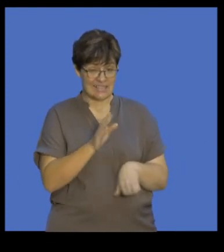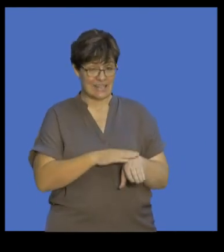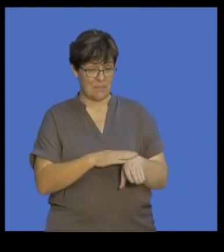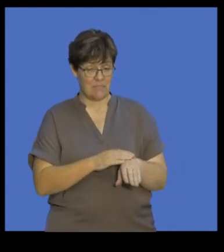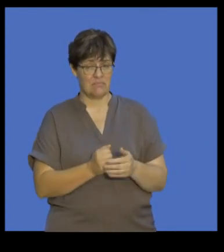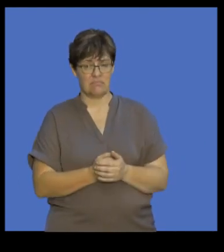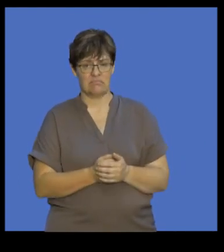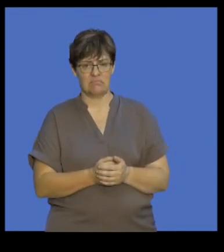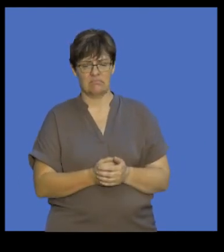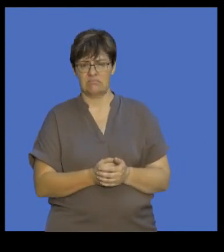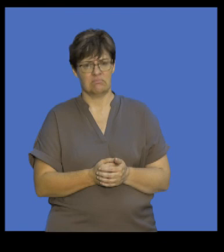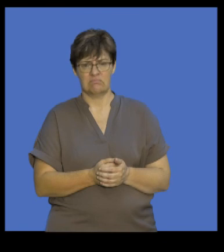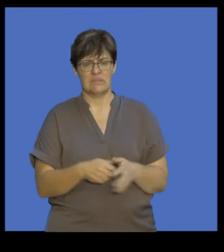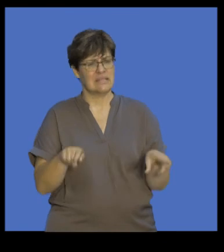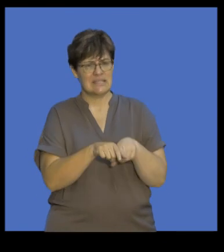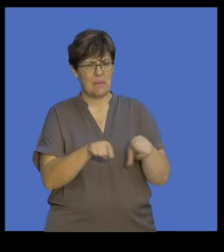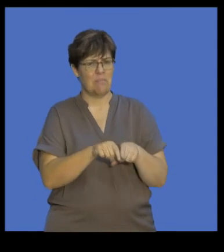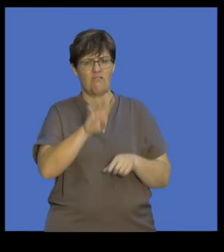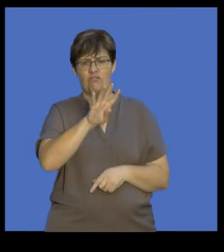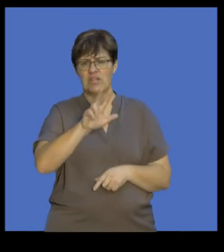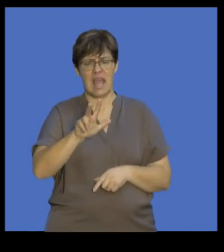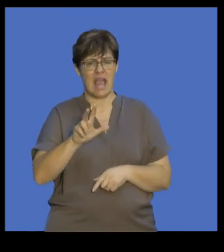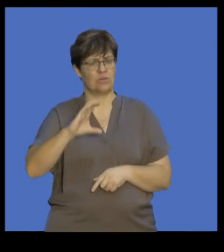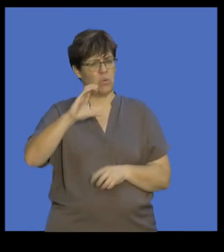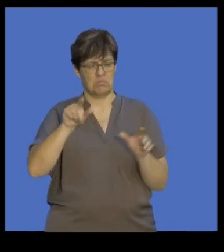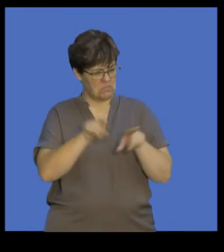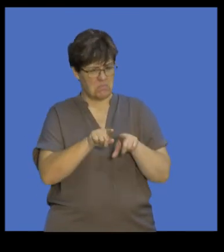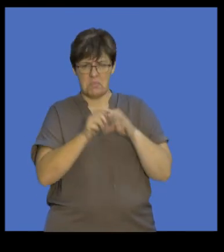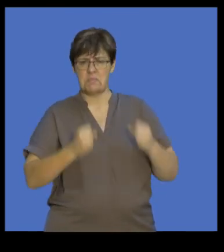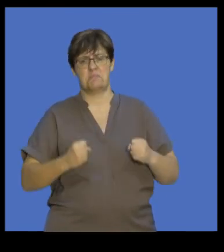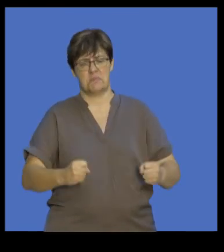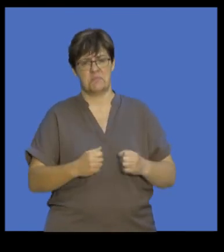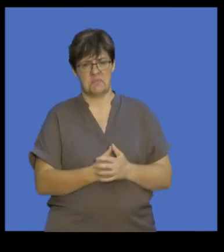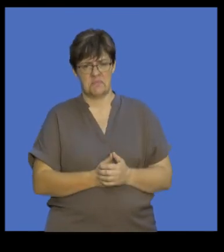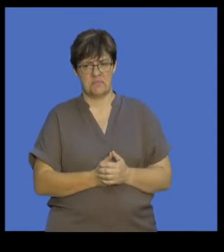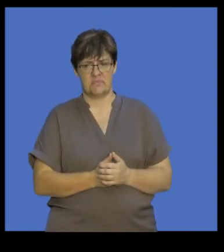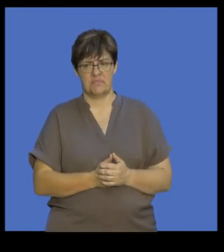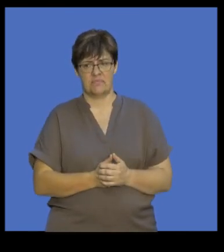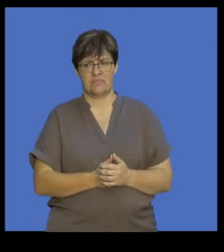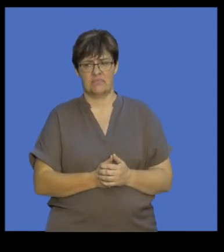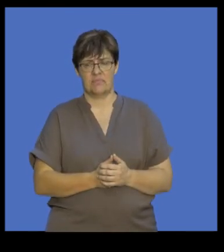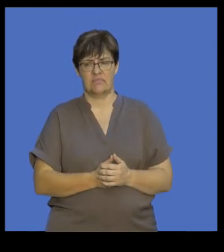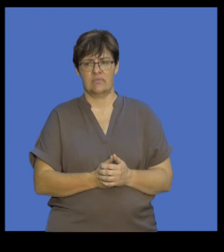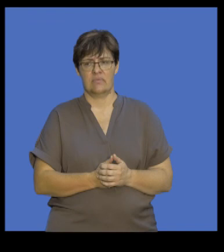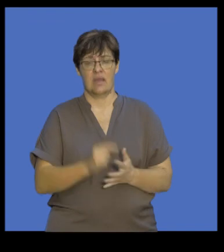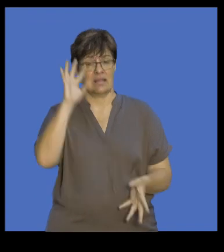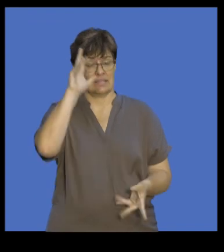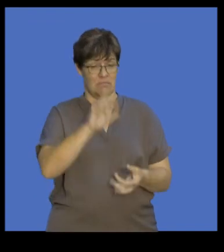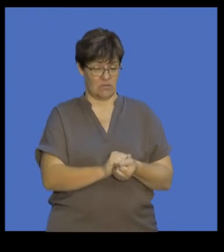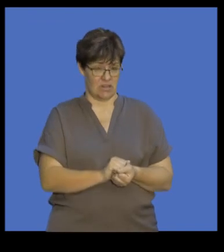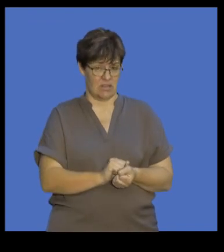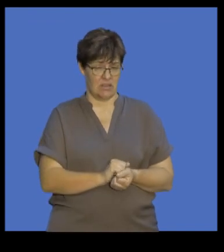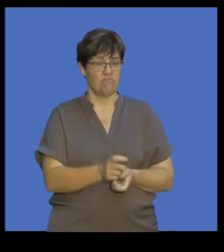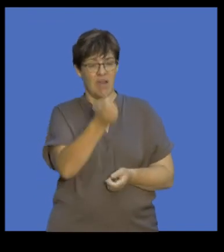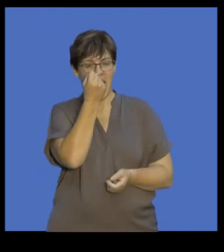that passes through the light bulb in this time is exactly the 48 coulombs. That's the amount of charge, okay? Right. And